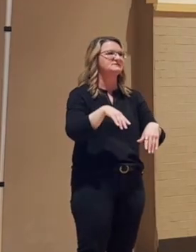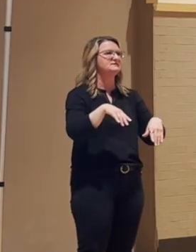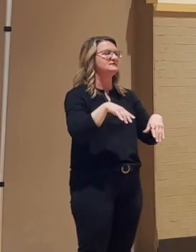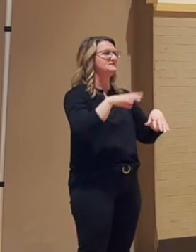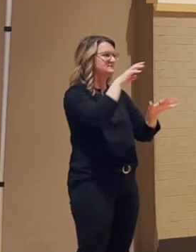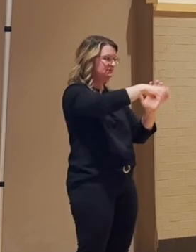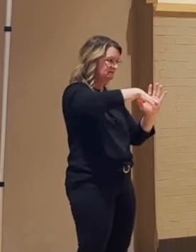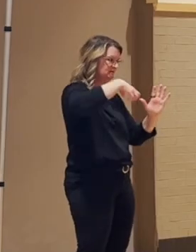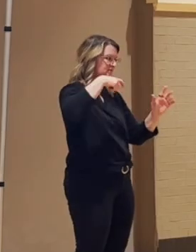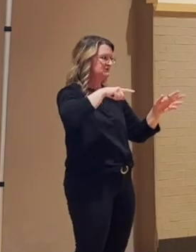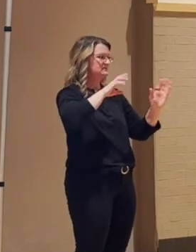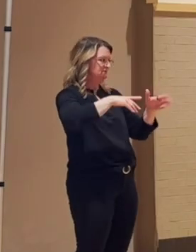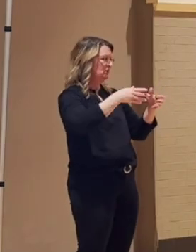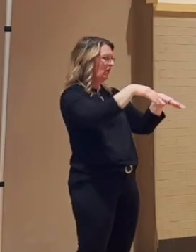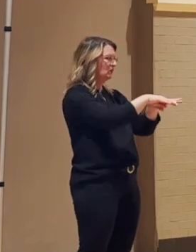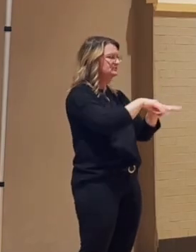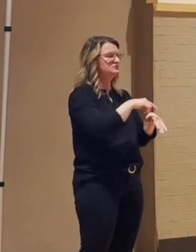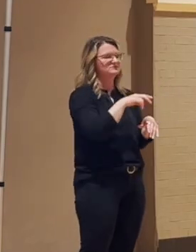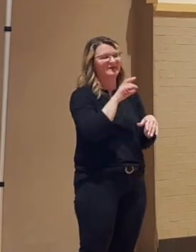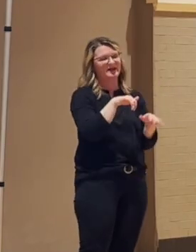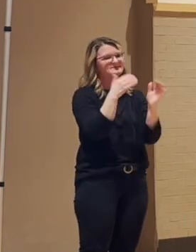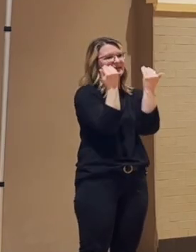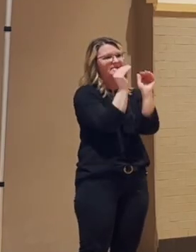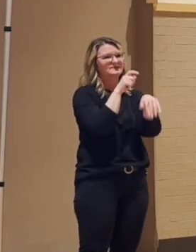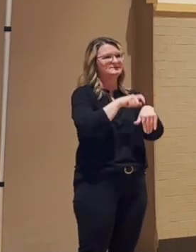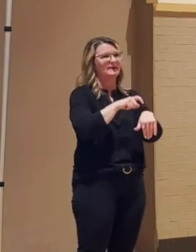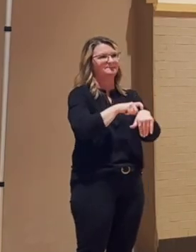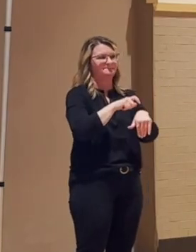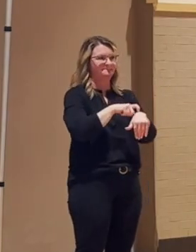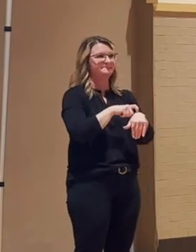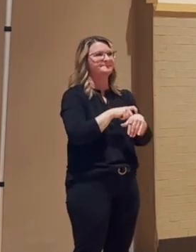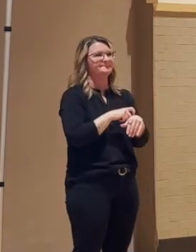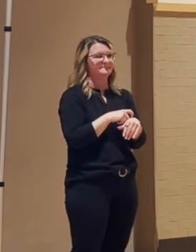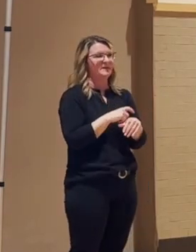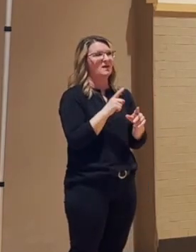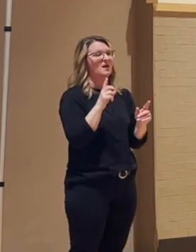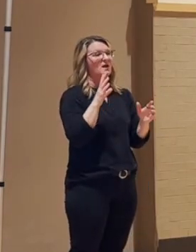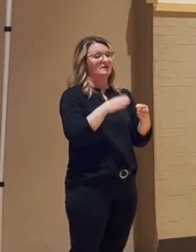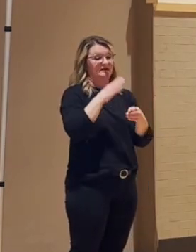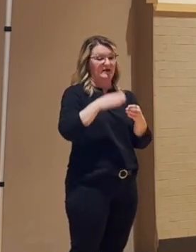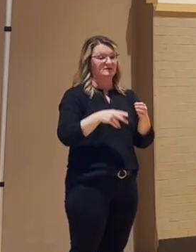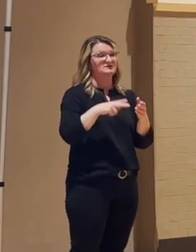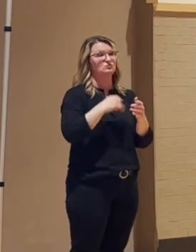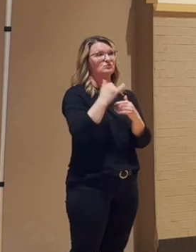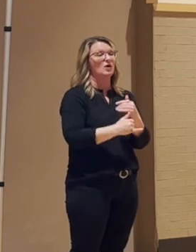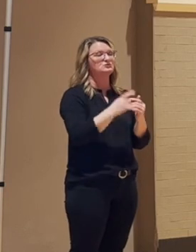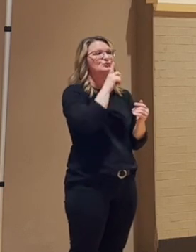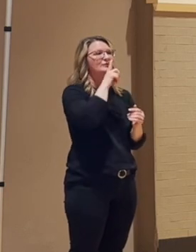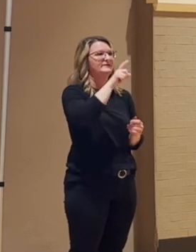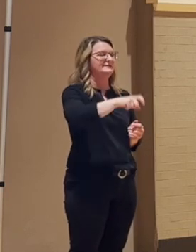piles, and all of that, but that's for a limited time, and ultimately, this project is really